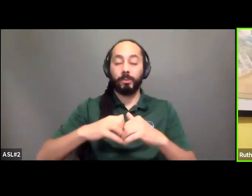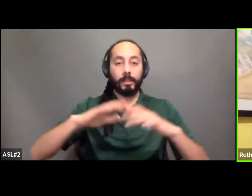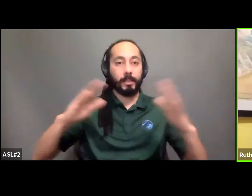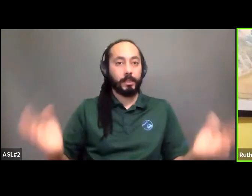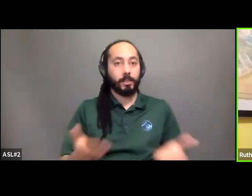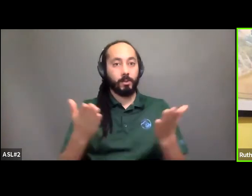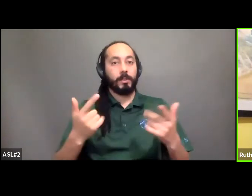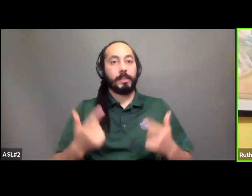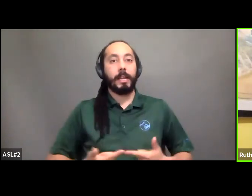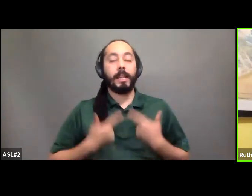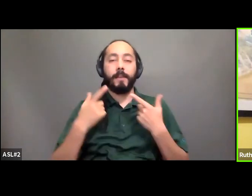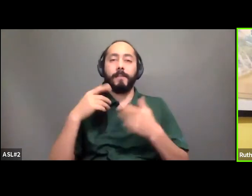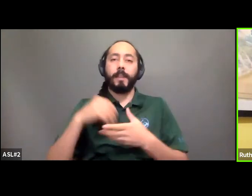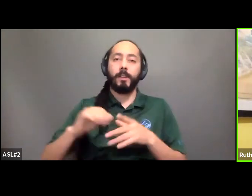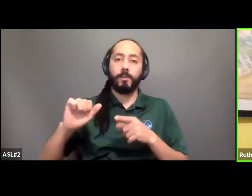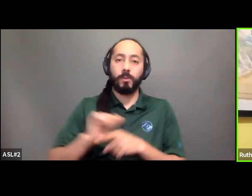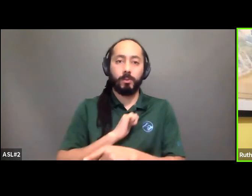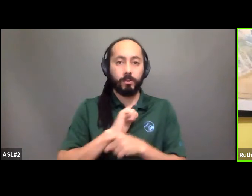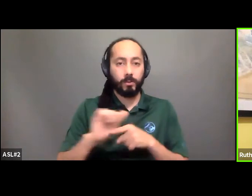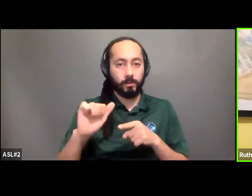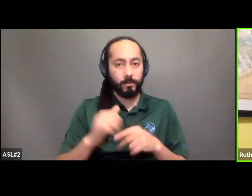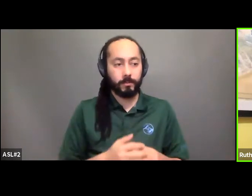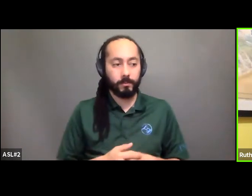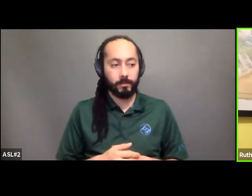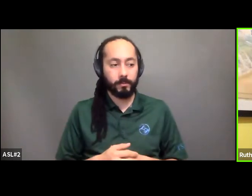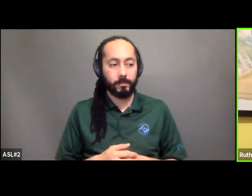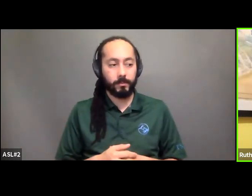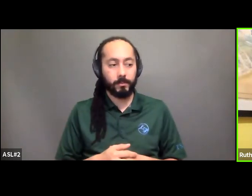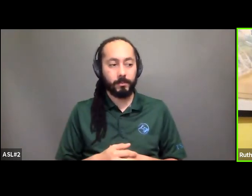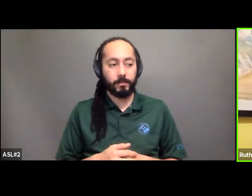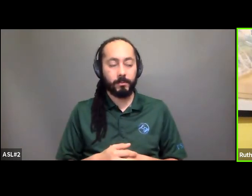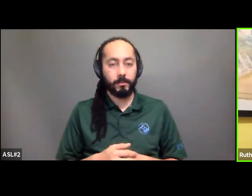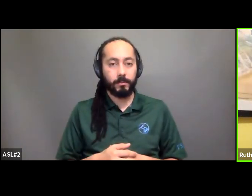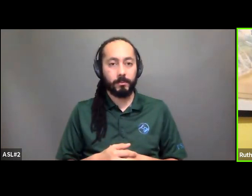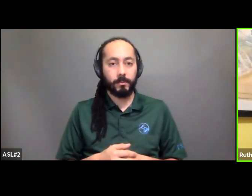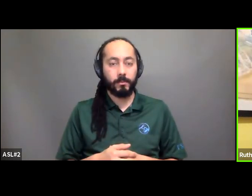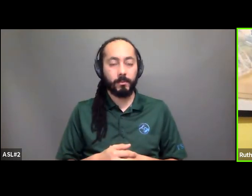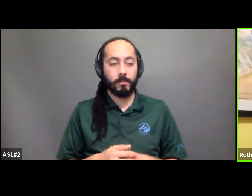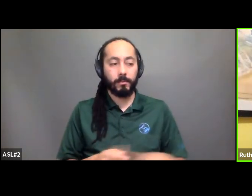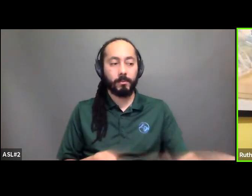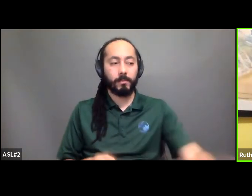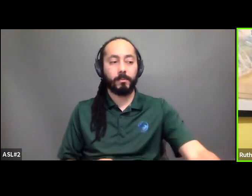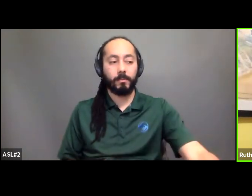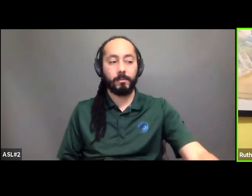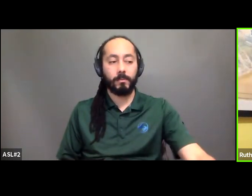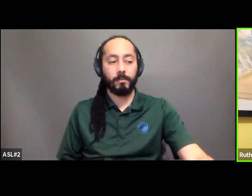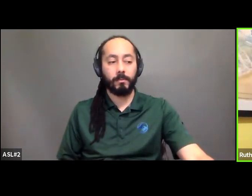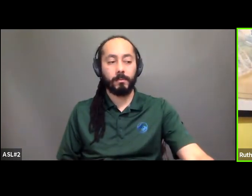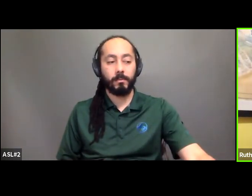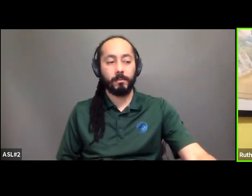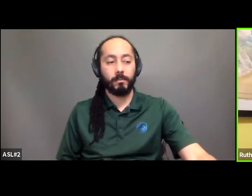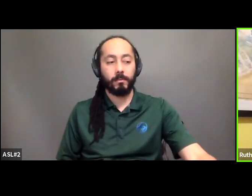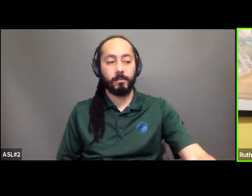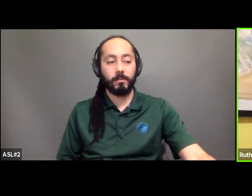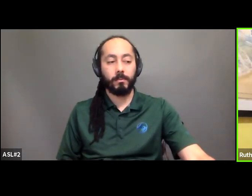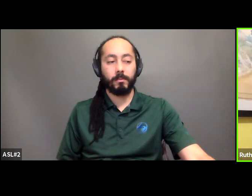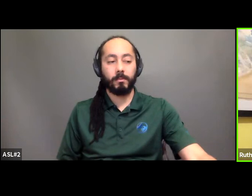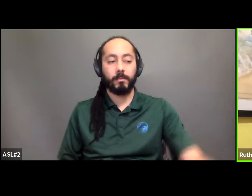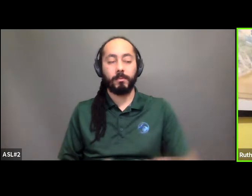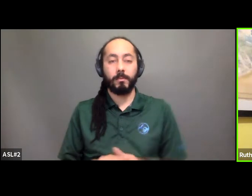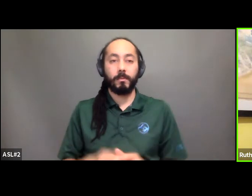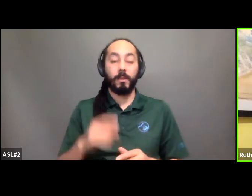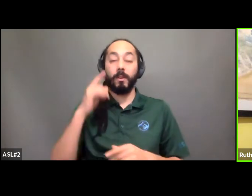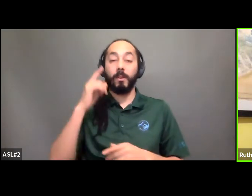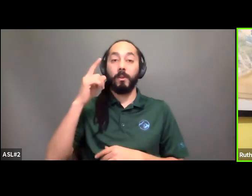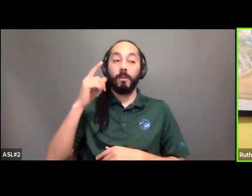in rehearsal. In order for the contradiction to ripen, the stage tells